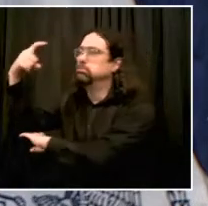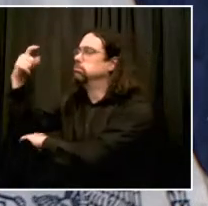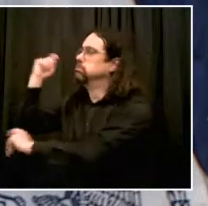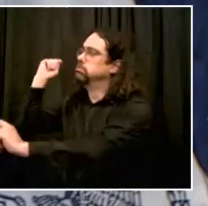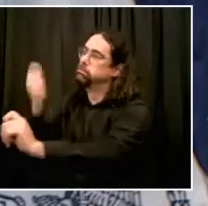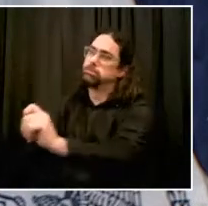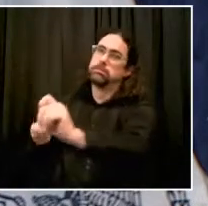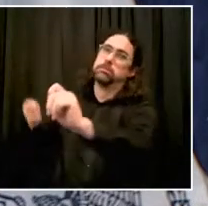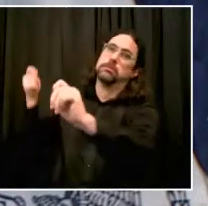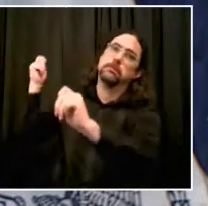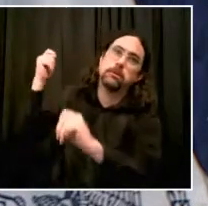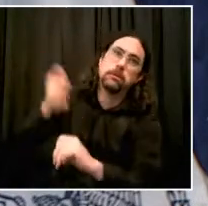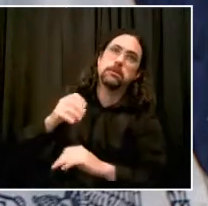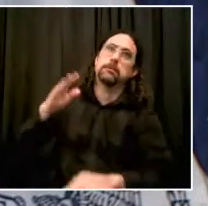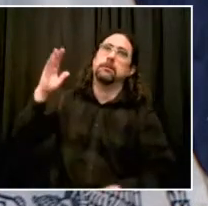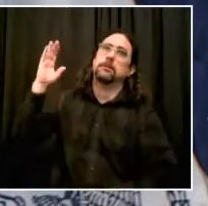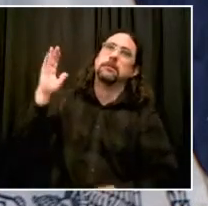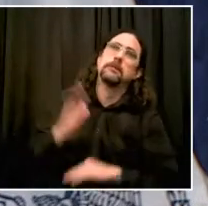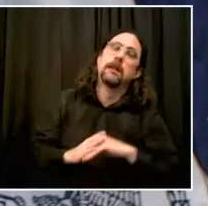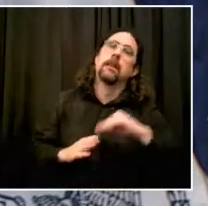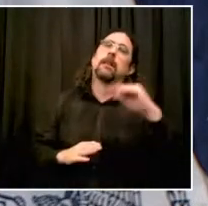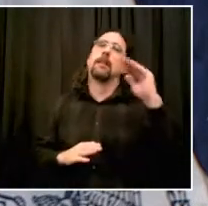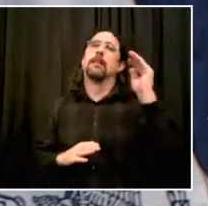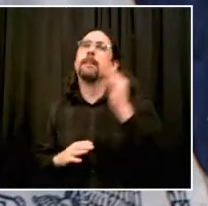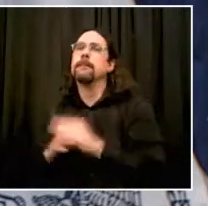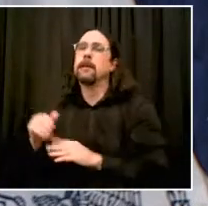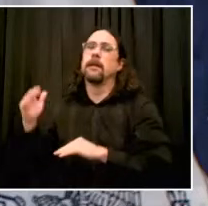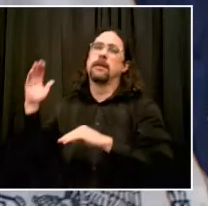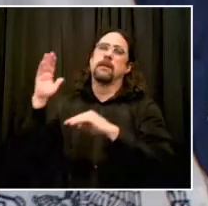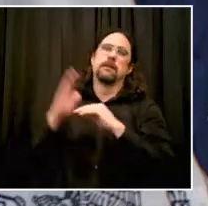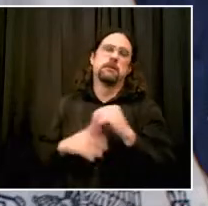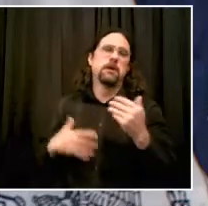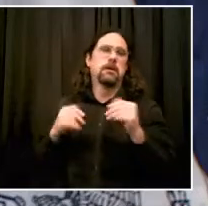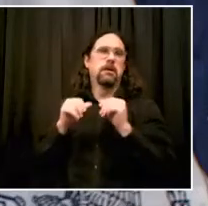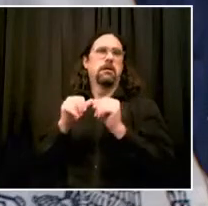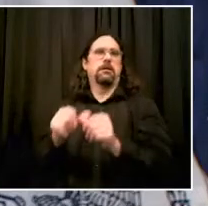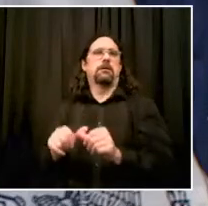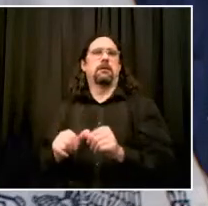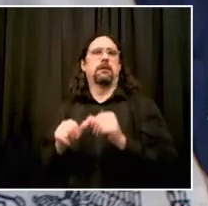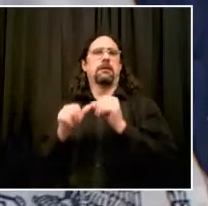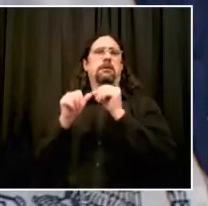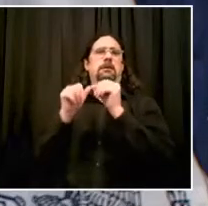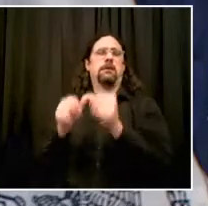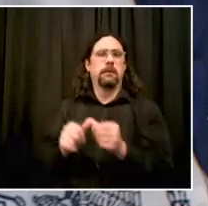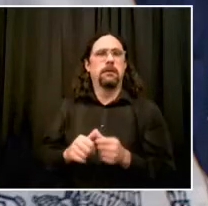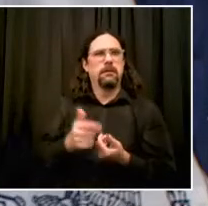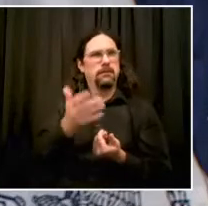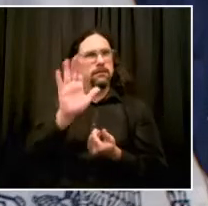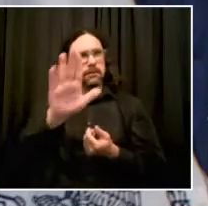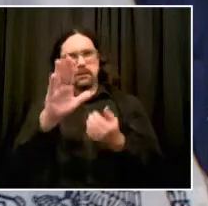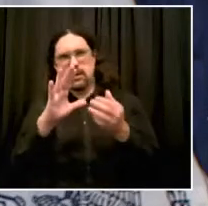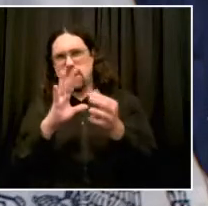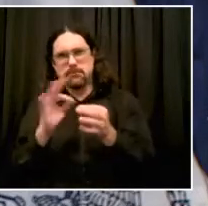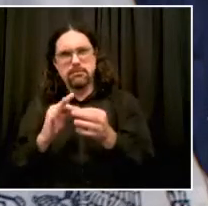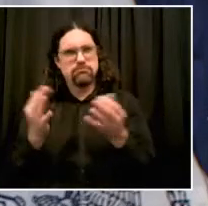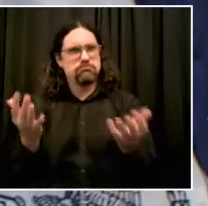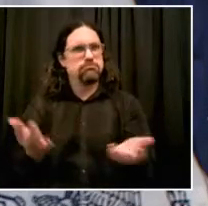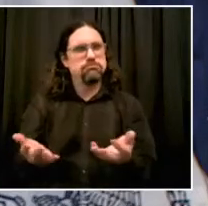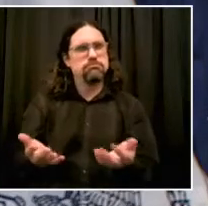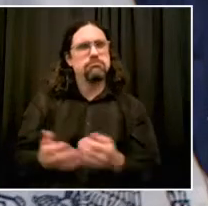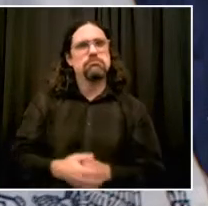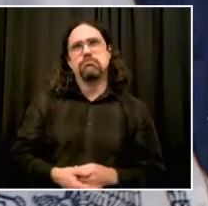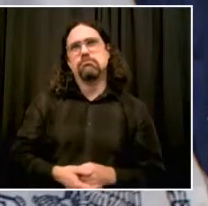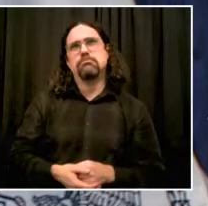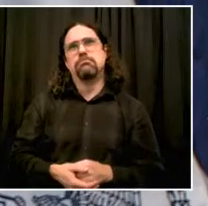Look, it's an important question, Abu. I mean, right now, I think the most immediate point is a lot was done after Sandy